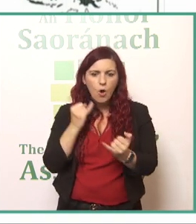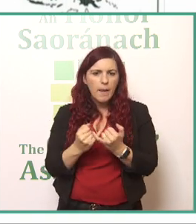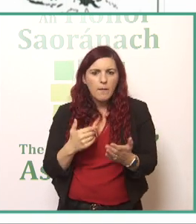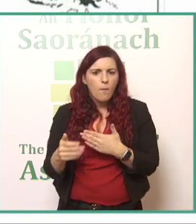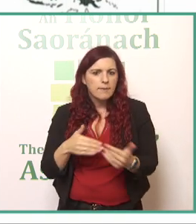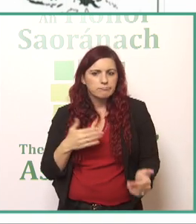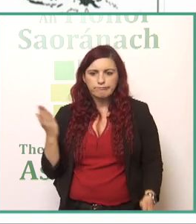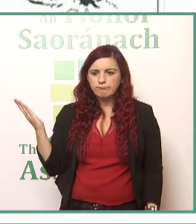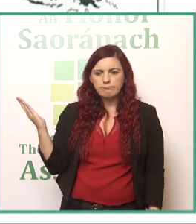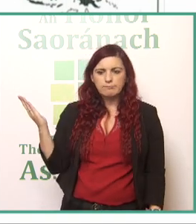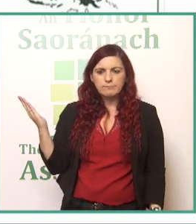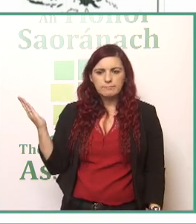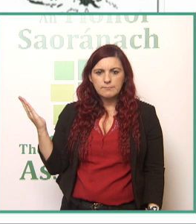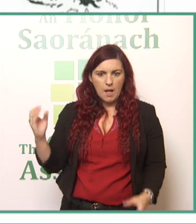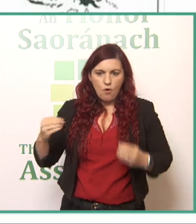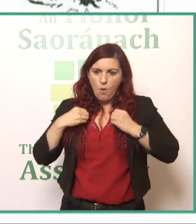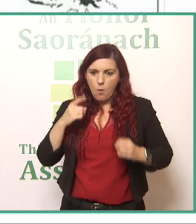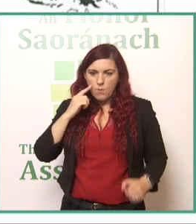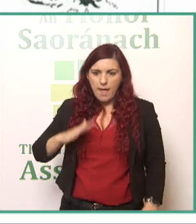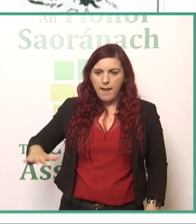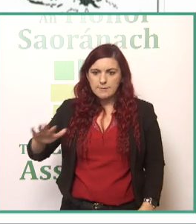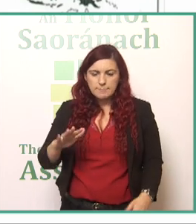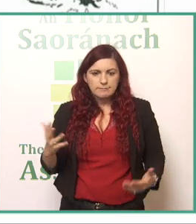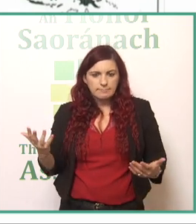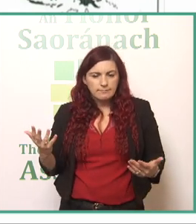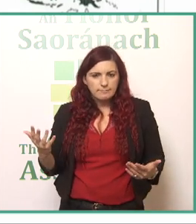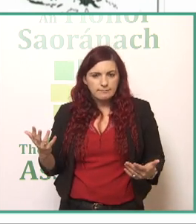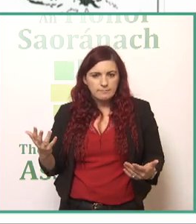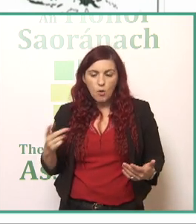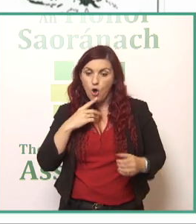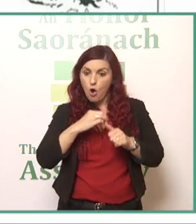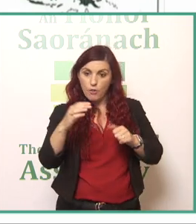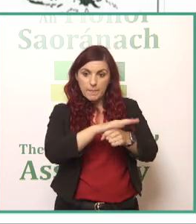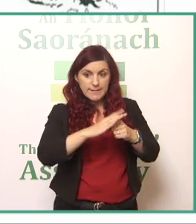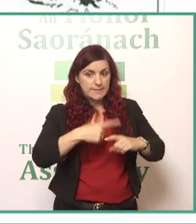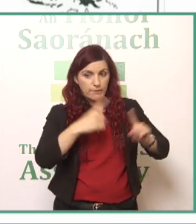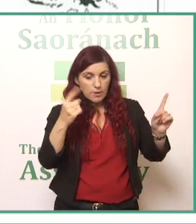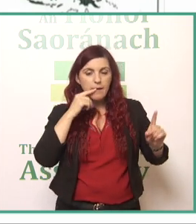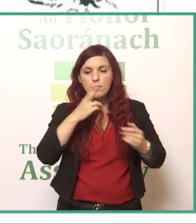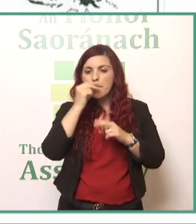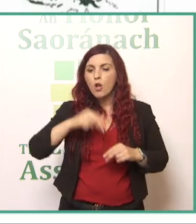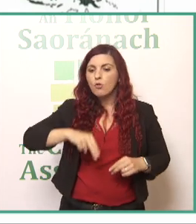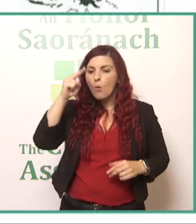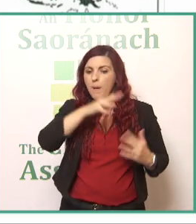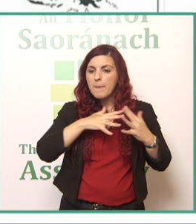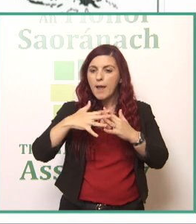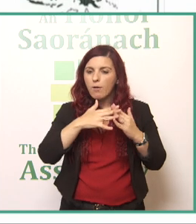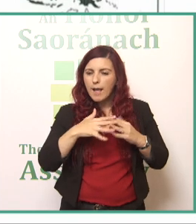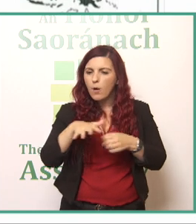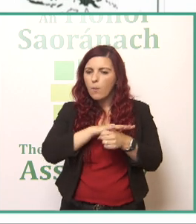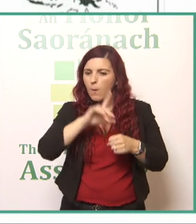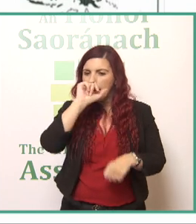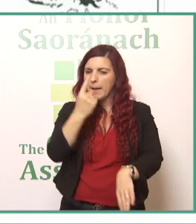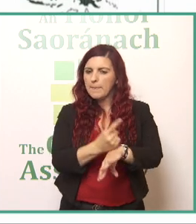look very like our own in some cases and quite different in others. So in North America, the local name there